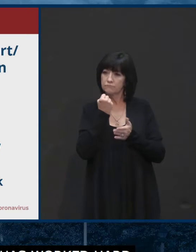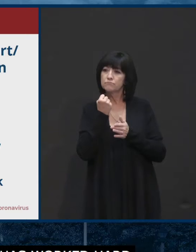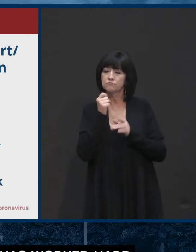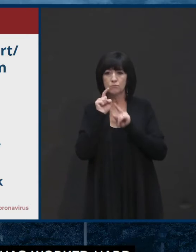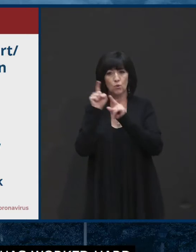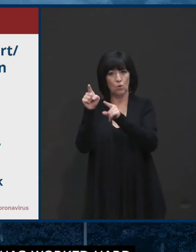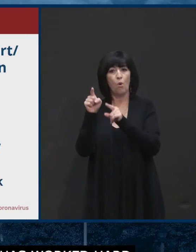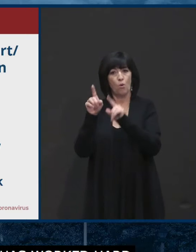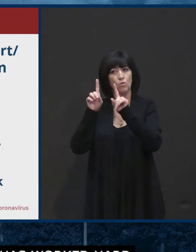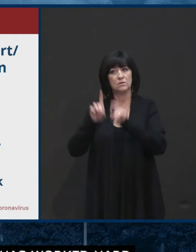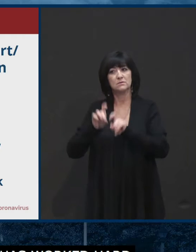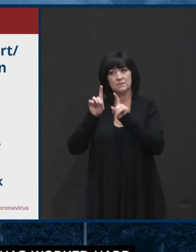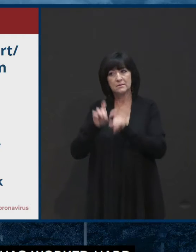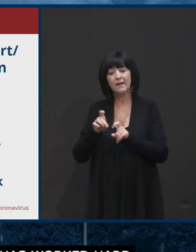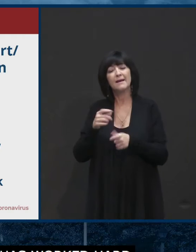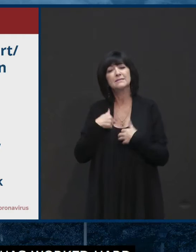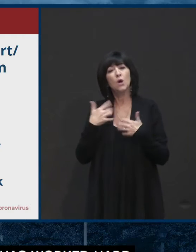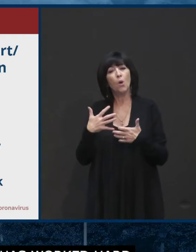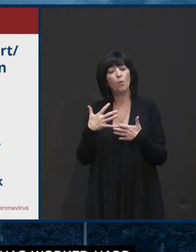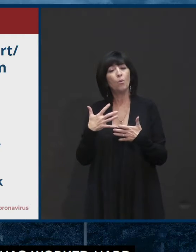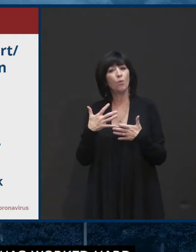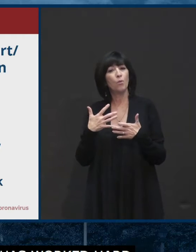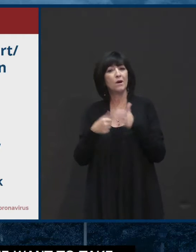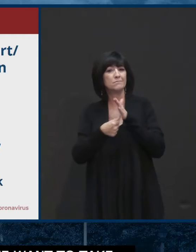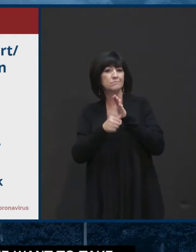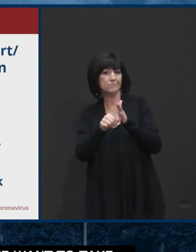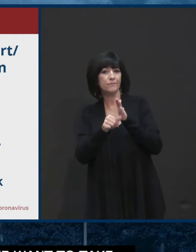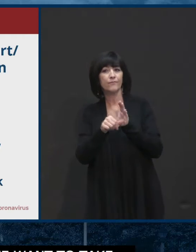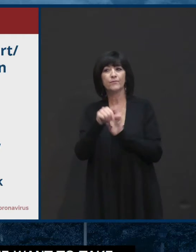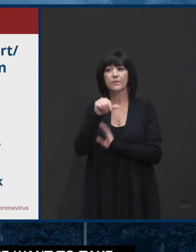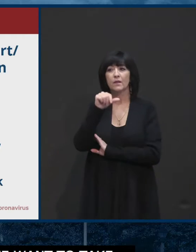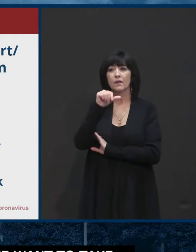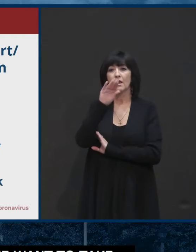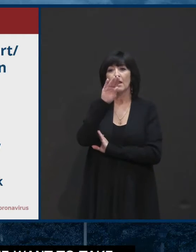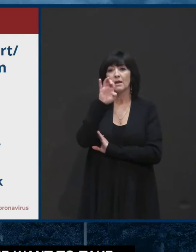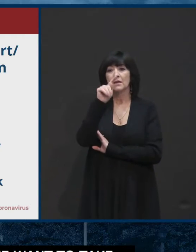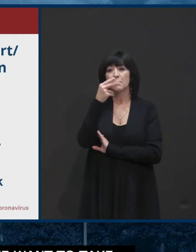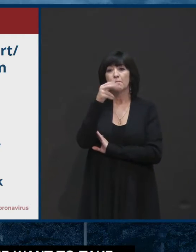Beach, Fenwick Island, the zip code of